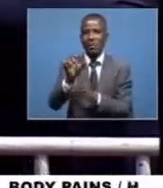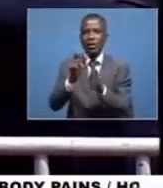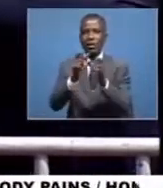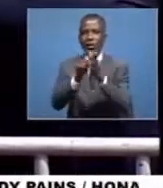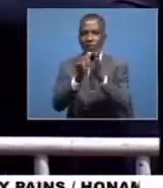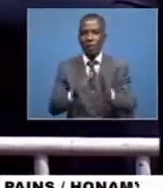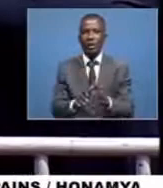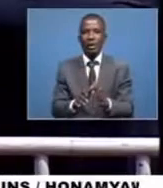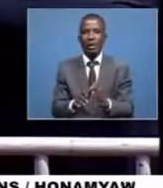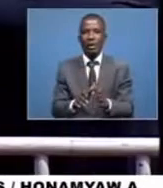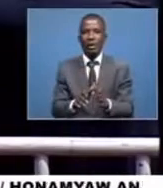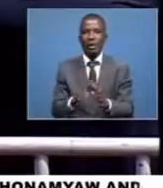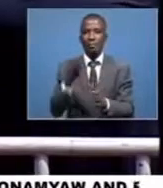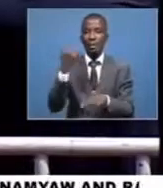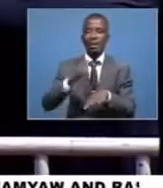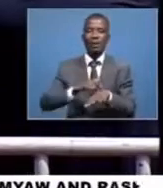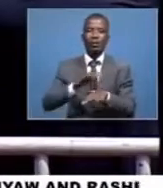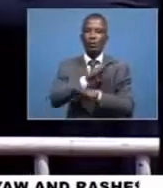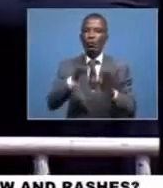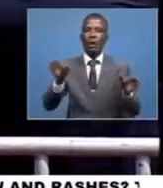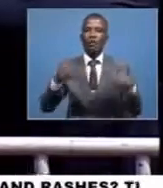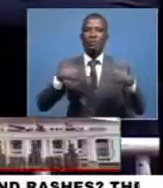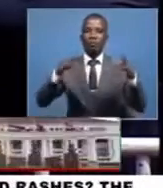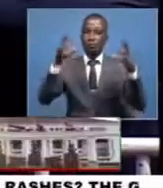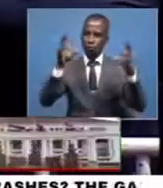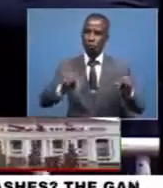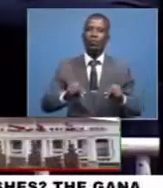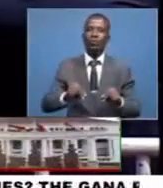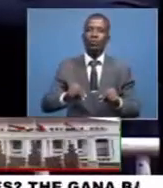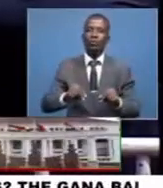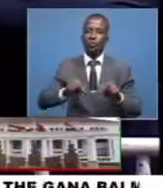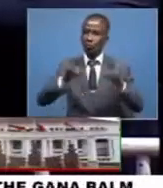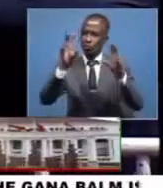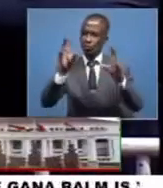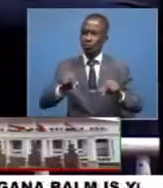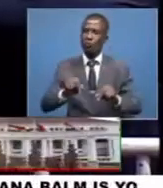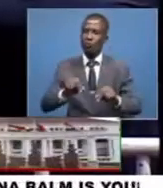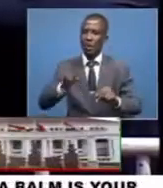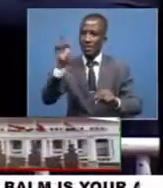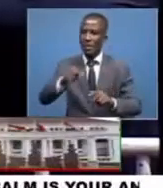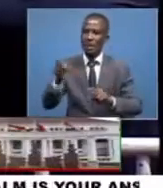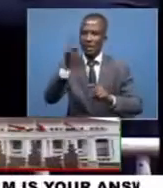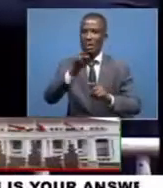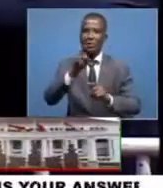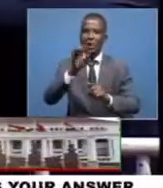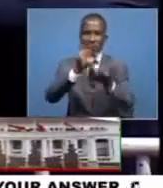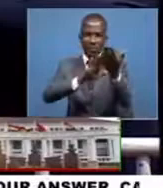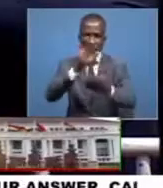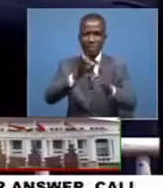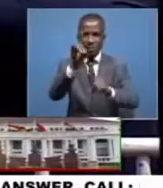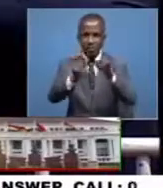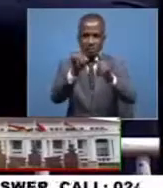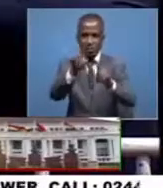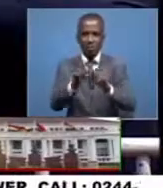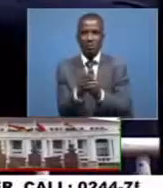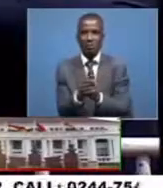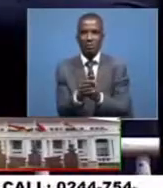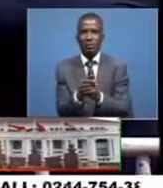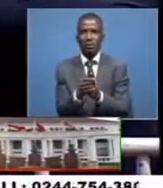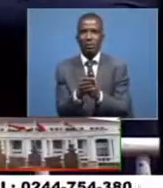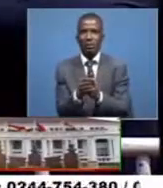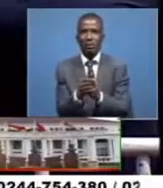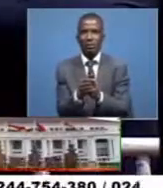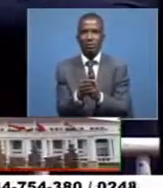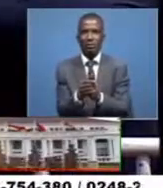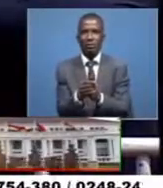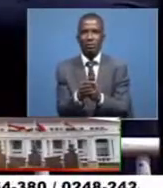opposed this request or application by the respondents on the grounds that not only had they filed